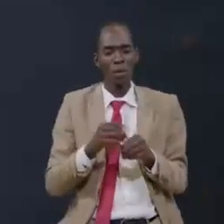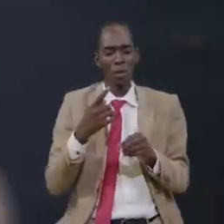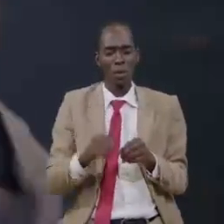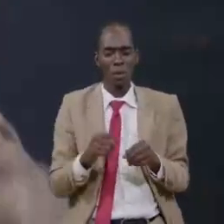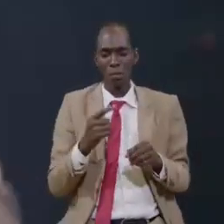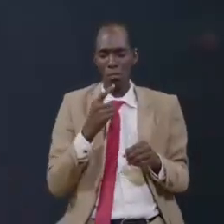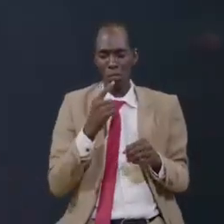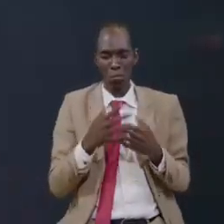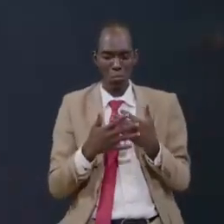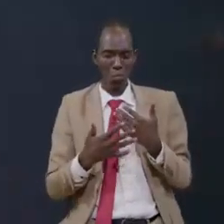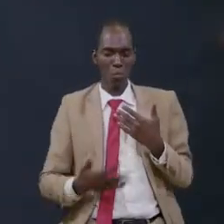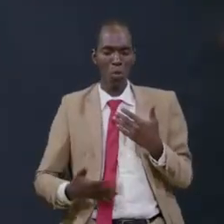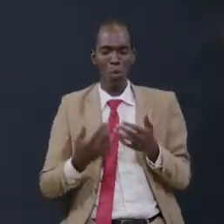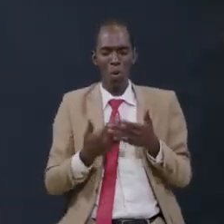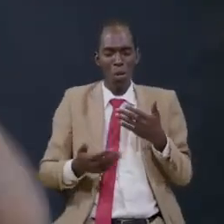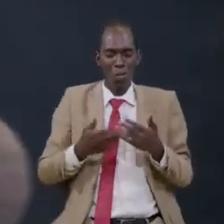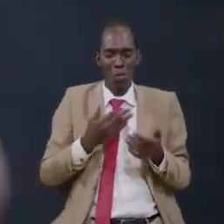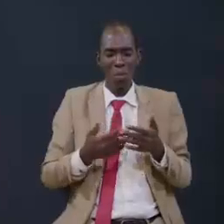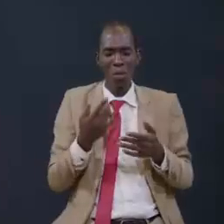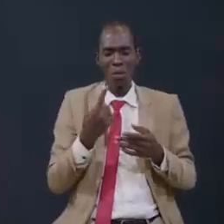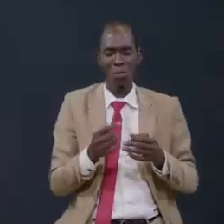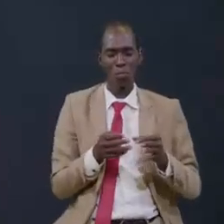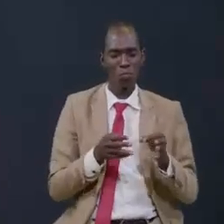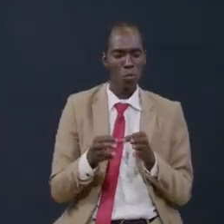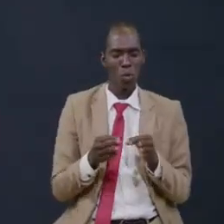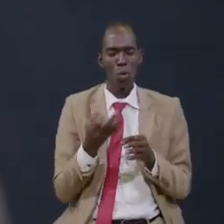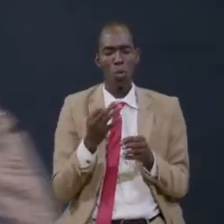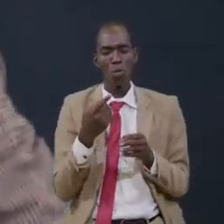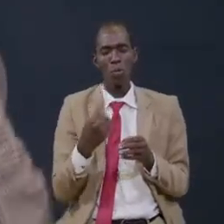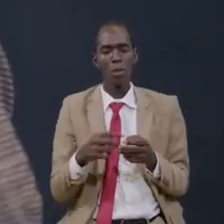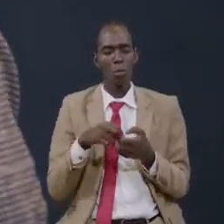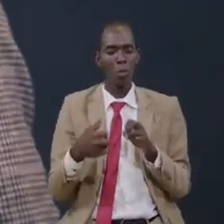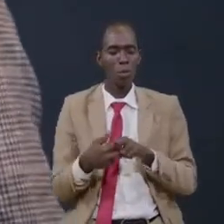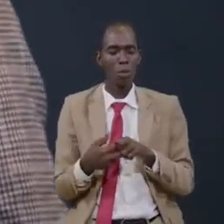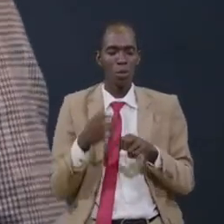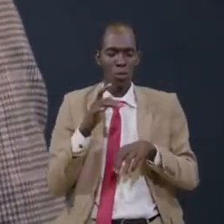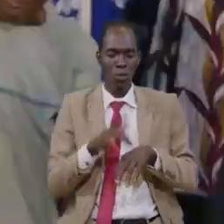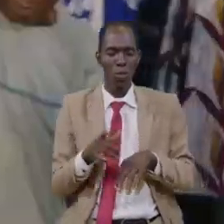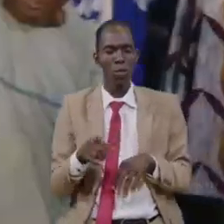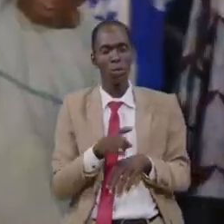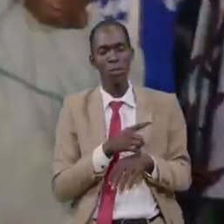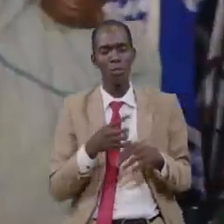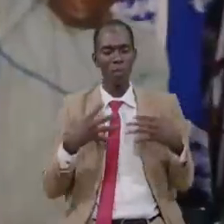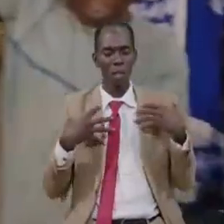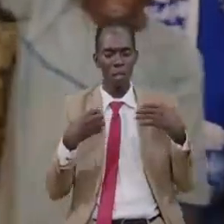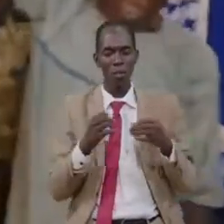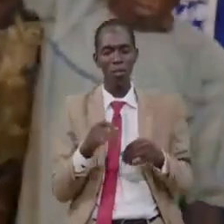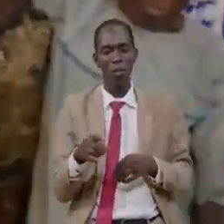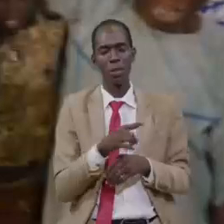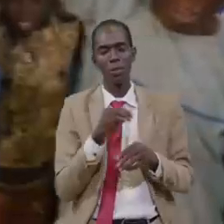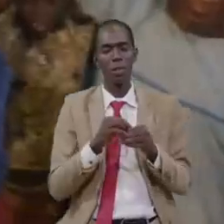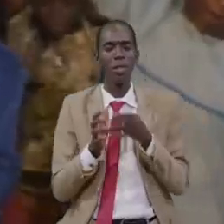the description of the problem, touch them, heal them in Jesus' name.